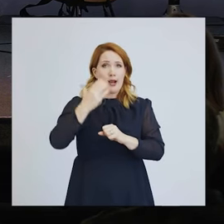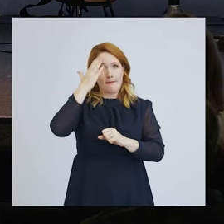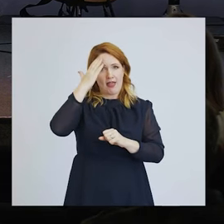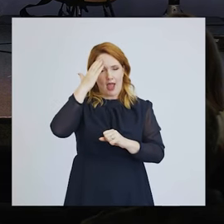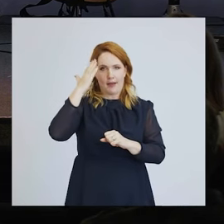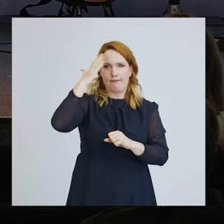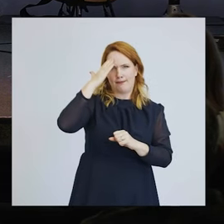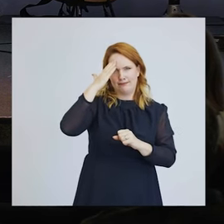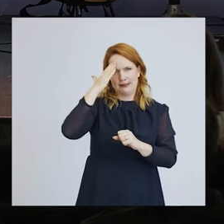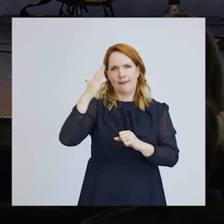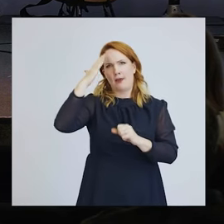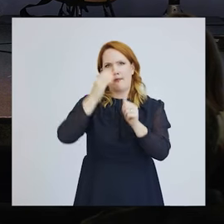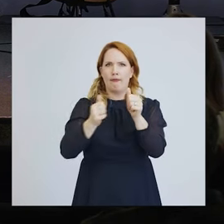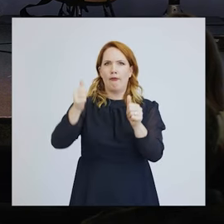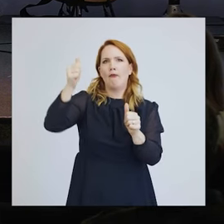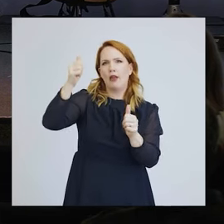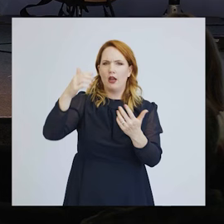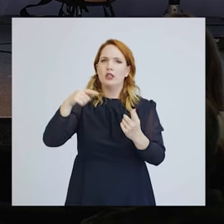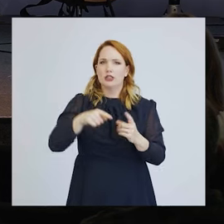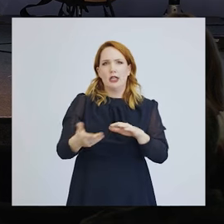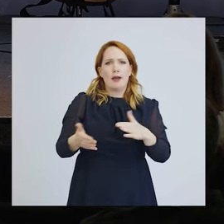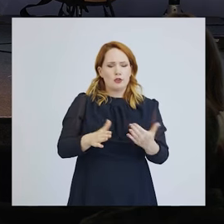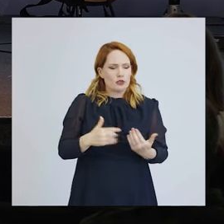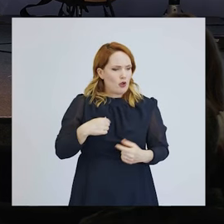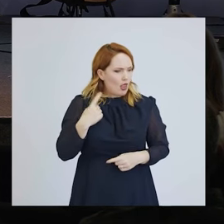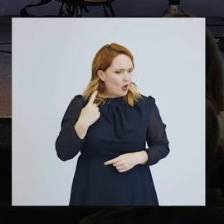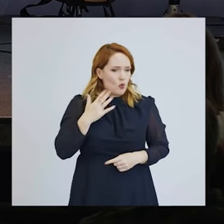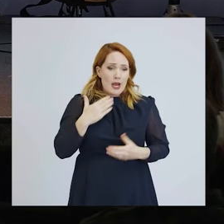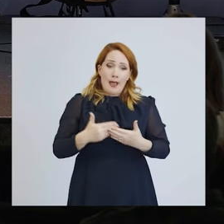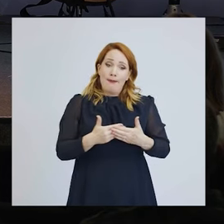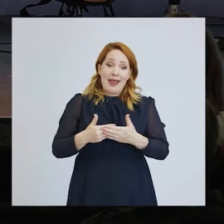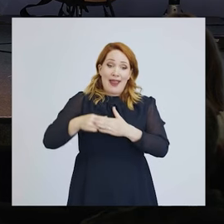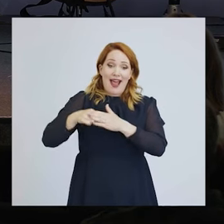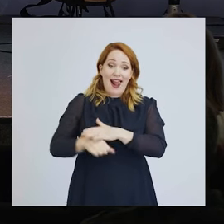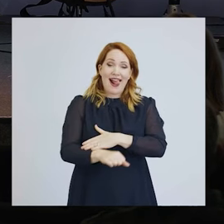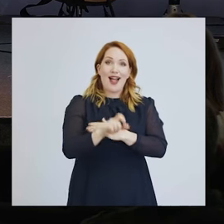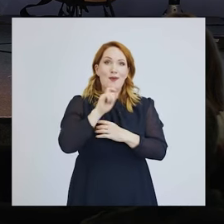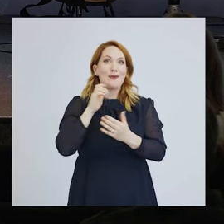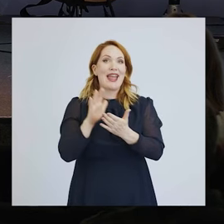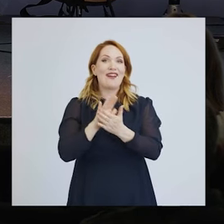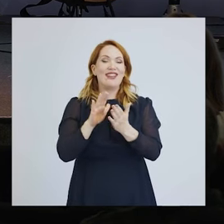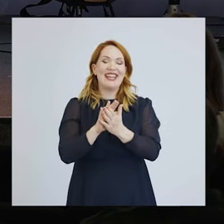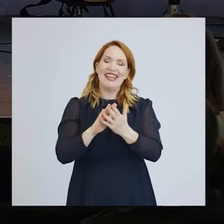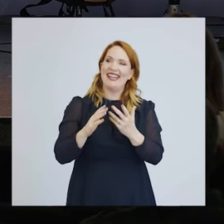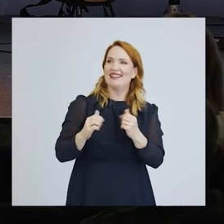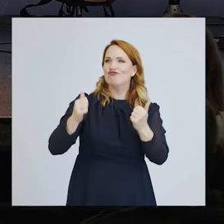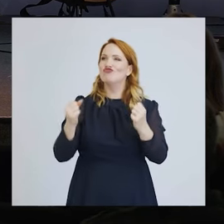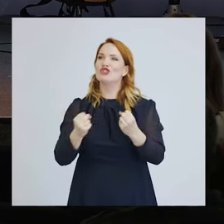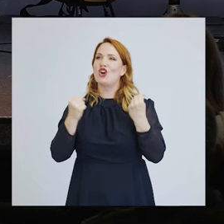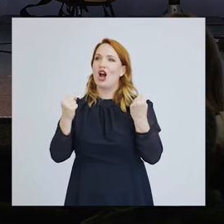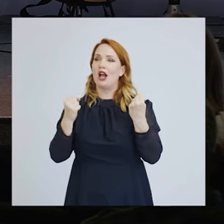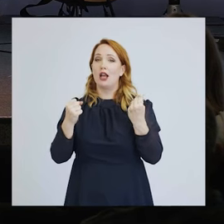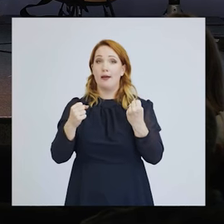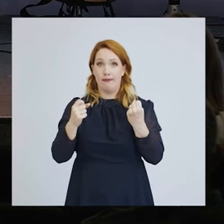grandma on my mum's side died and she went to be with Jesus. And so I just thought, oh, as soon as this baby comes, it's going to be